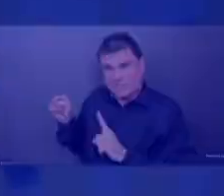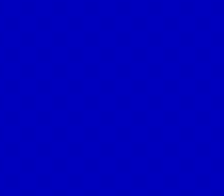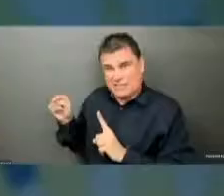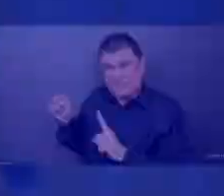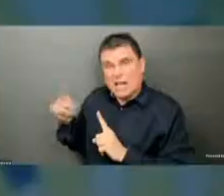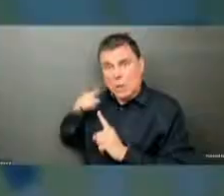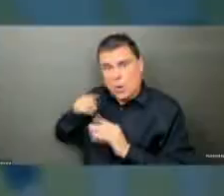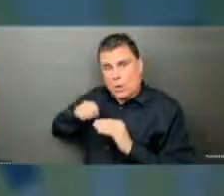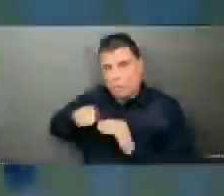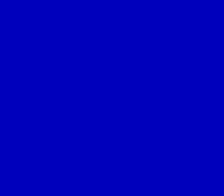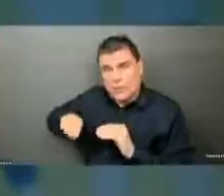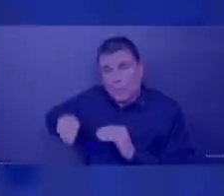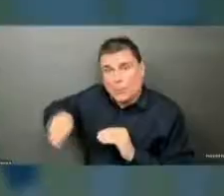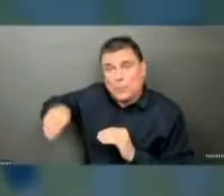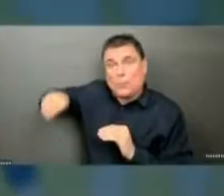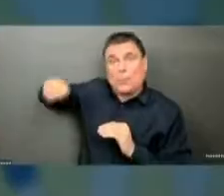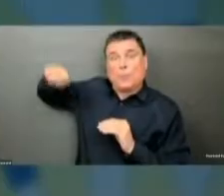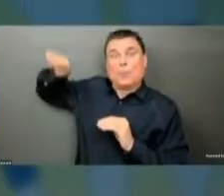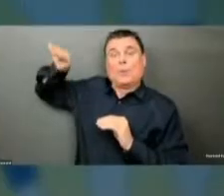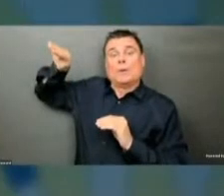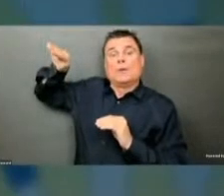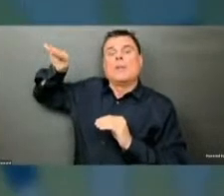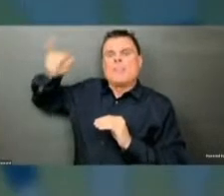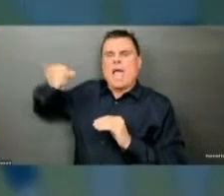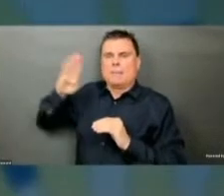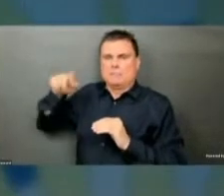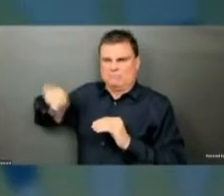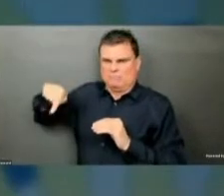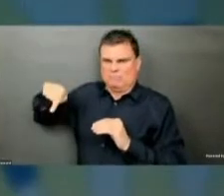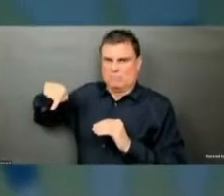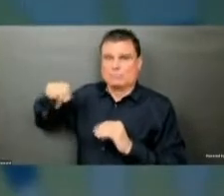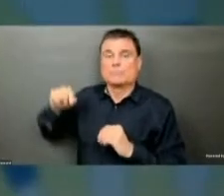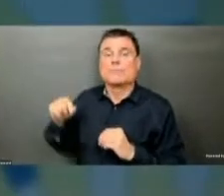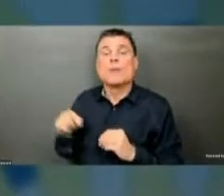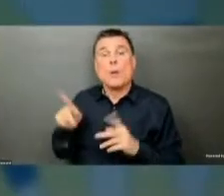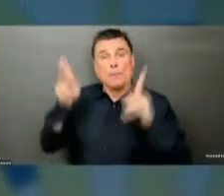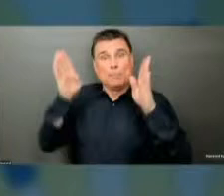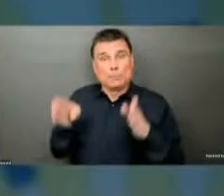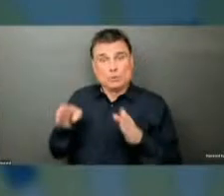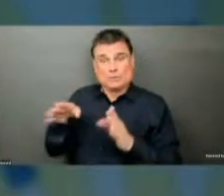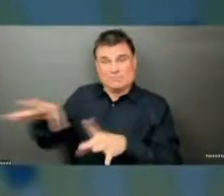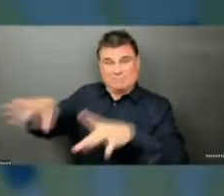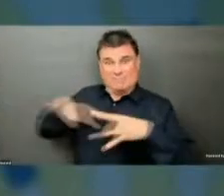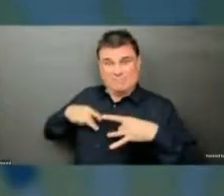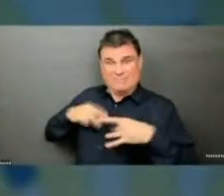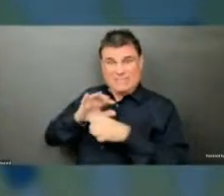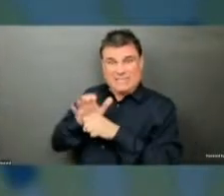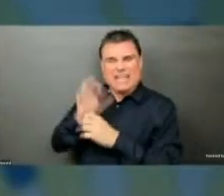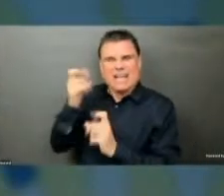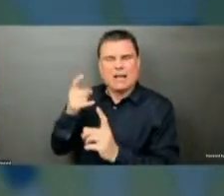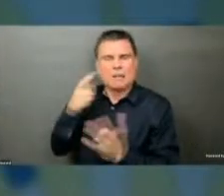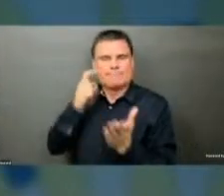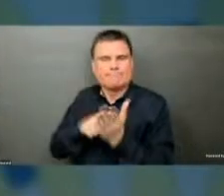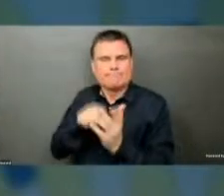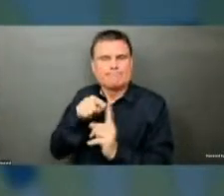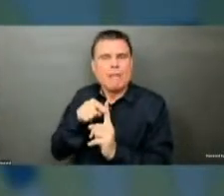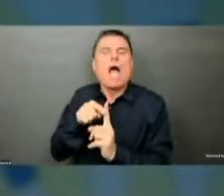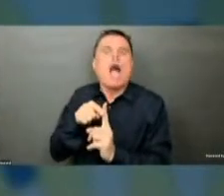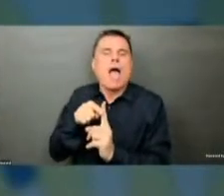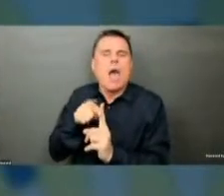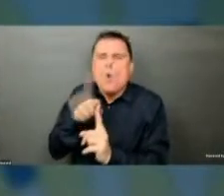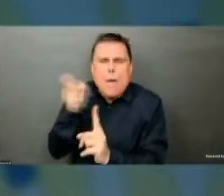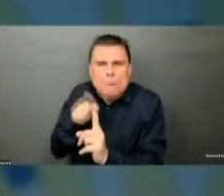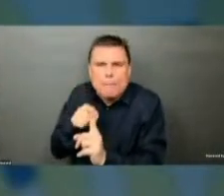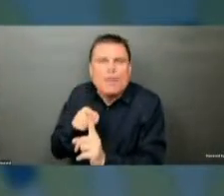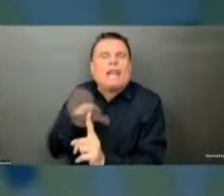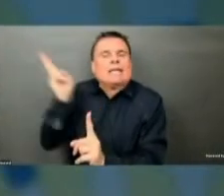can link to a known case, cluster, or outbreak in our community. And about 20% of cases still, we